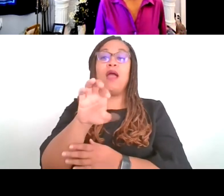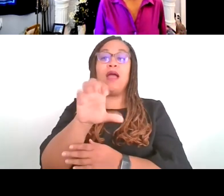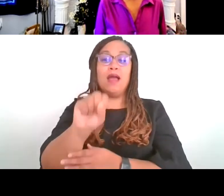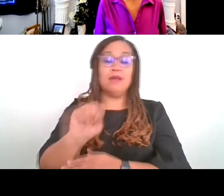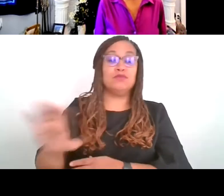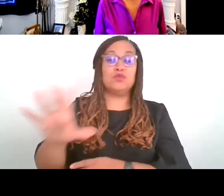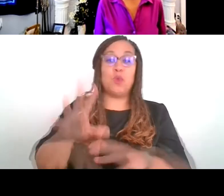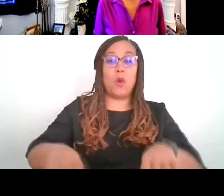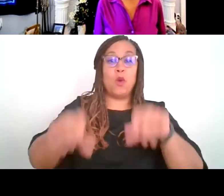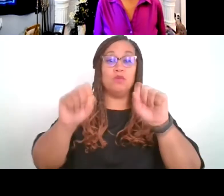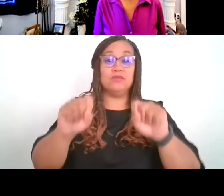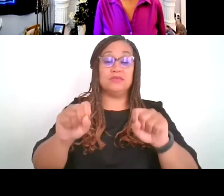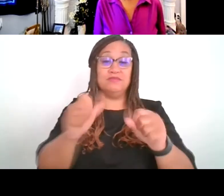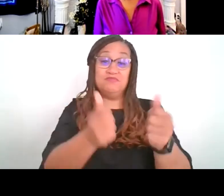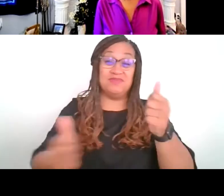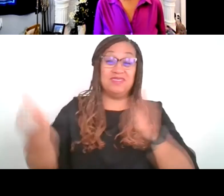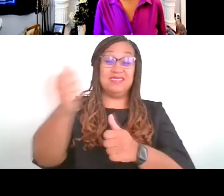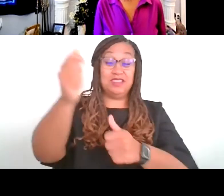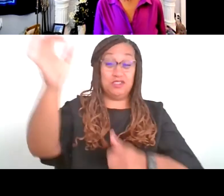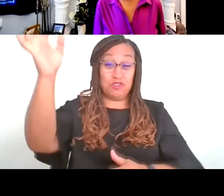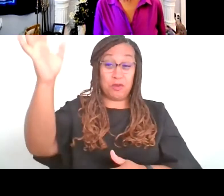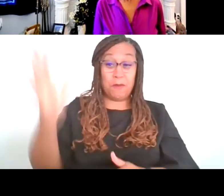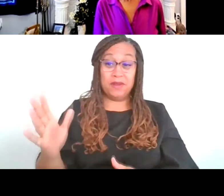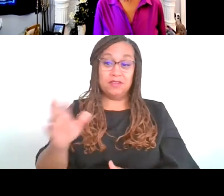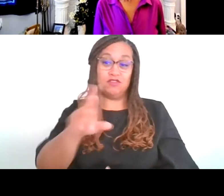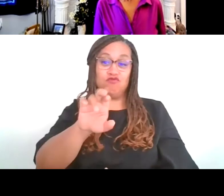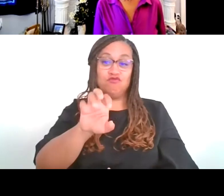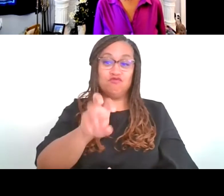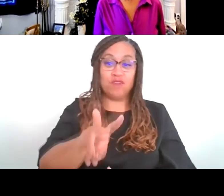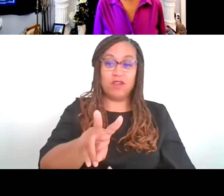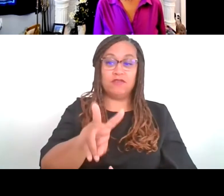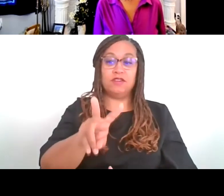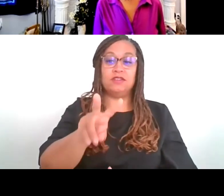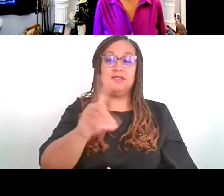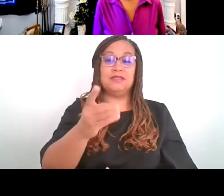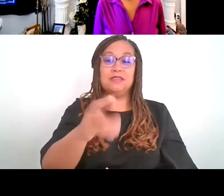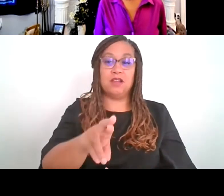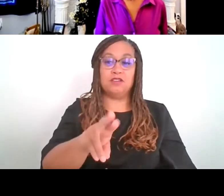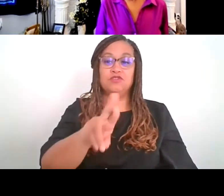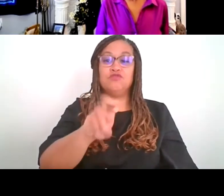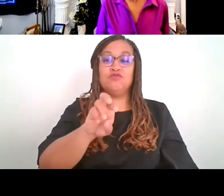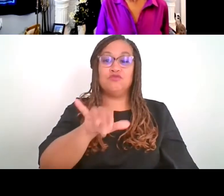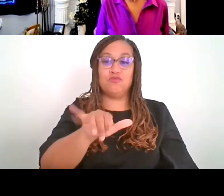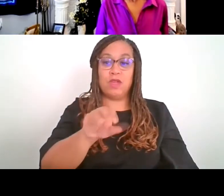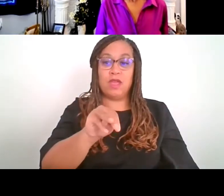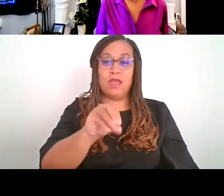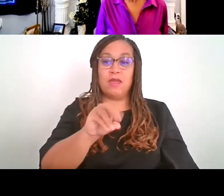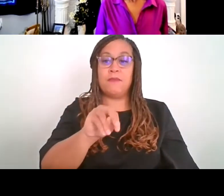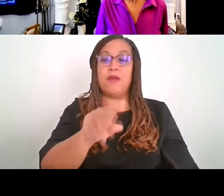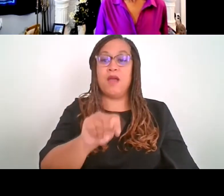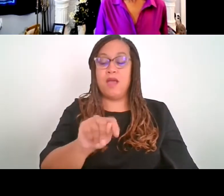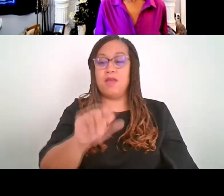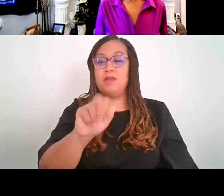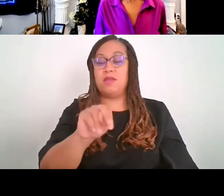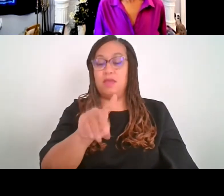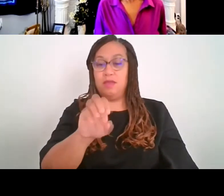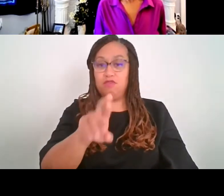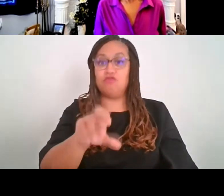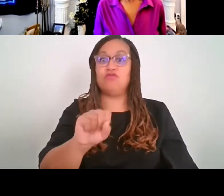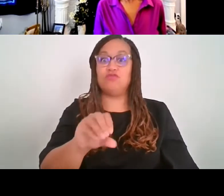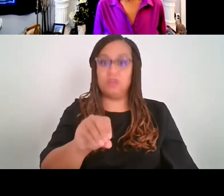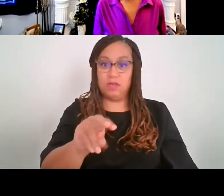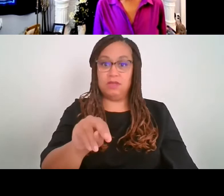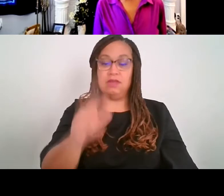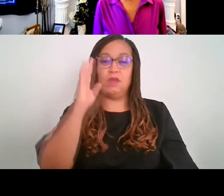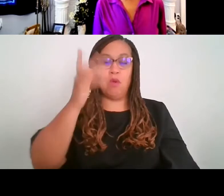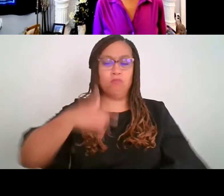Senior Minister, Reverend Dr. Raymont Anderson is our speaker.